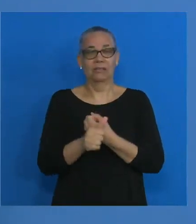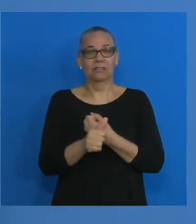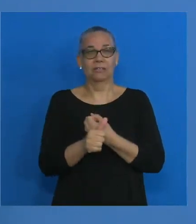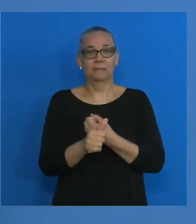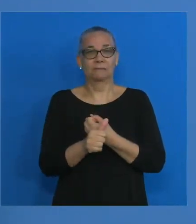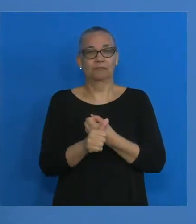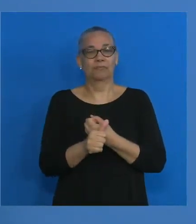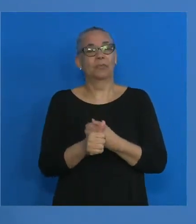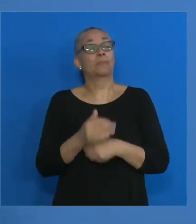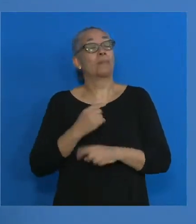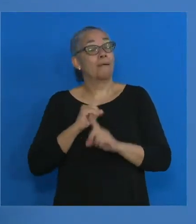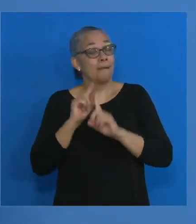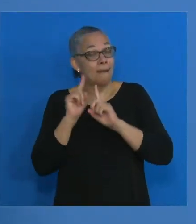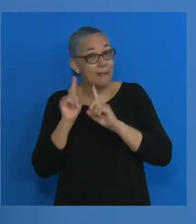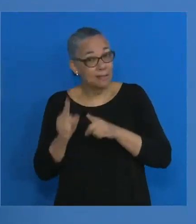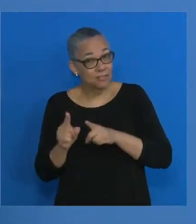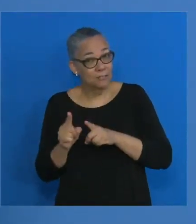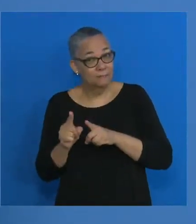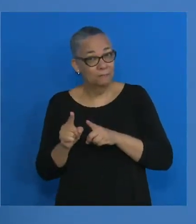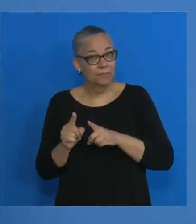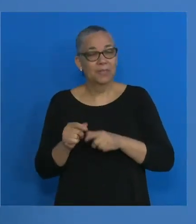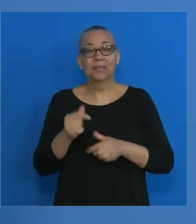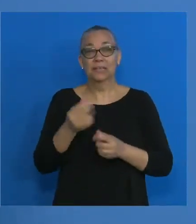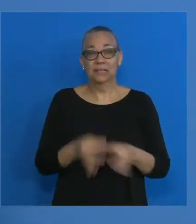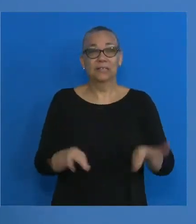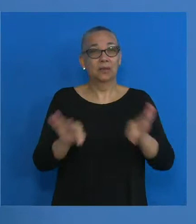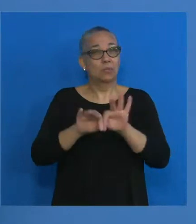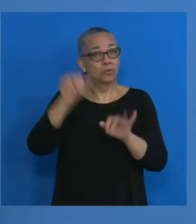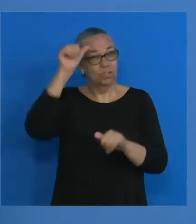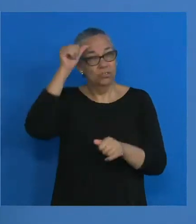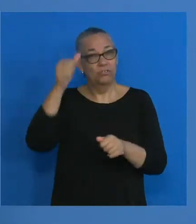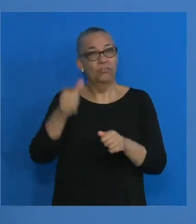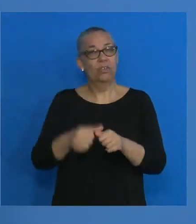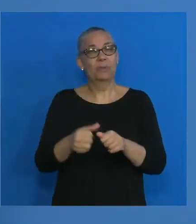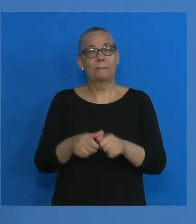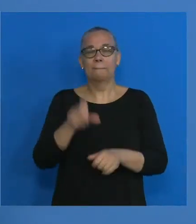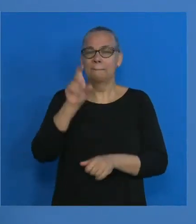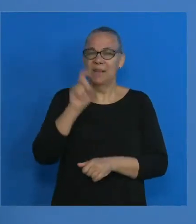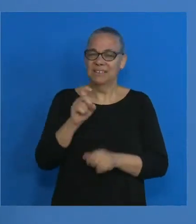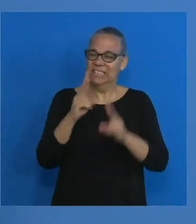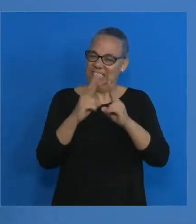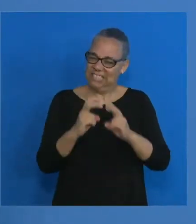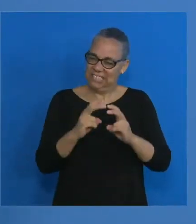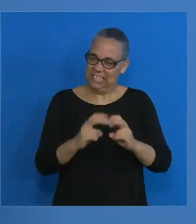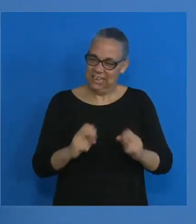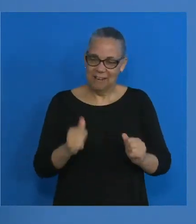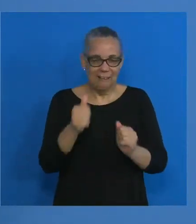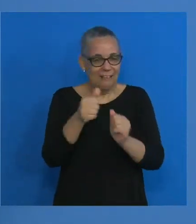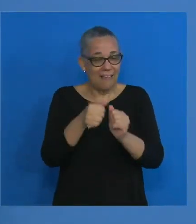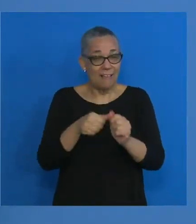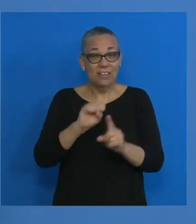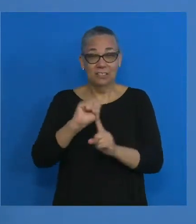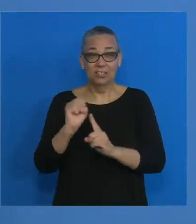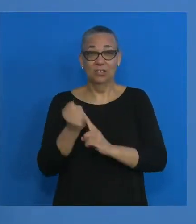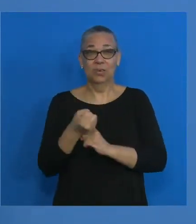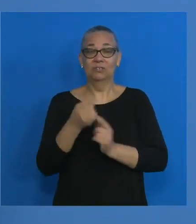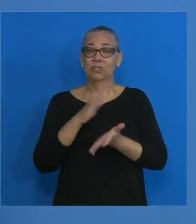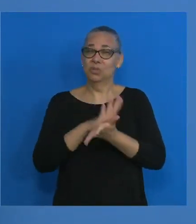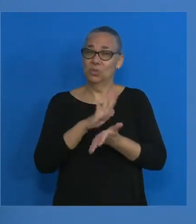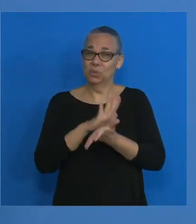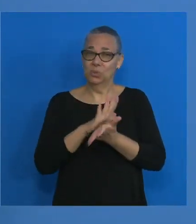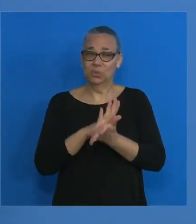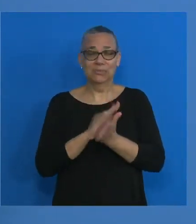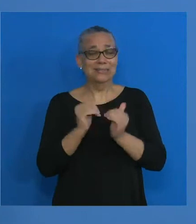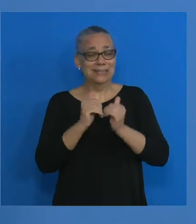this, I would say that it is important to remember that we have to look at each situation and each school